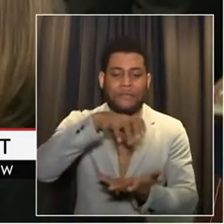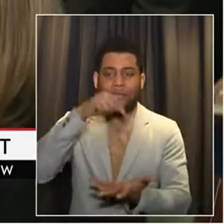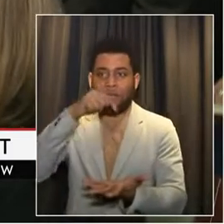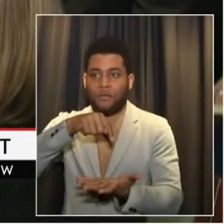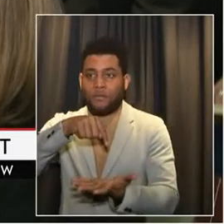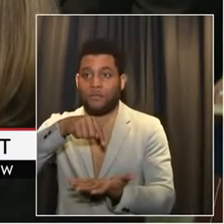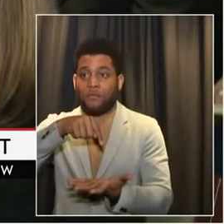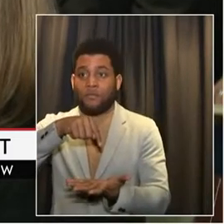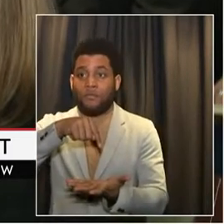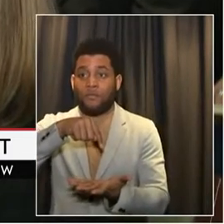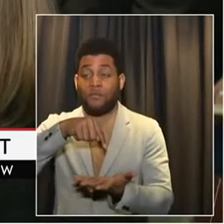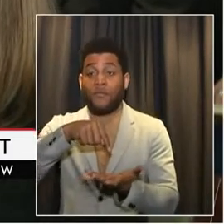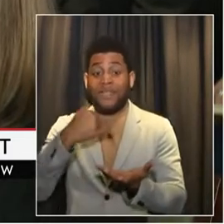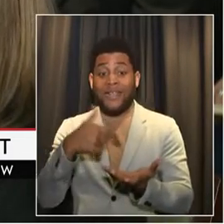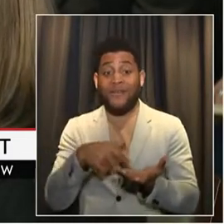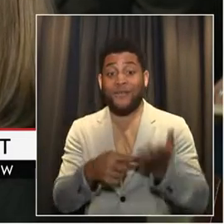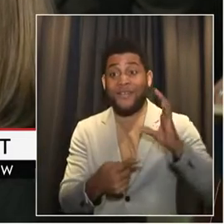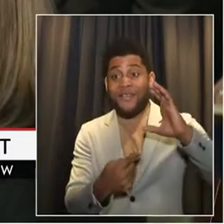We have